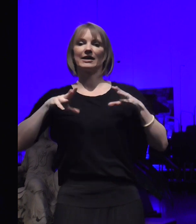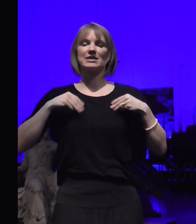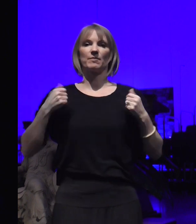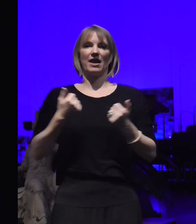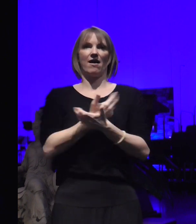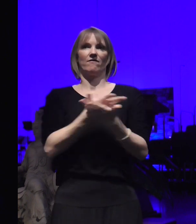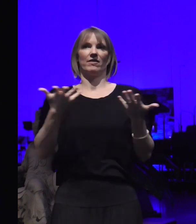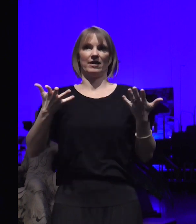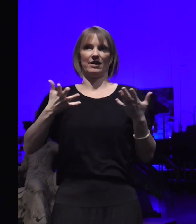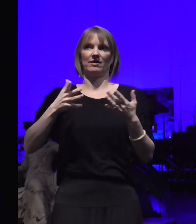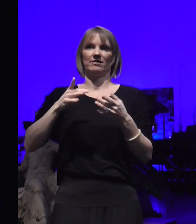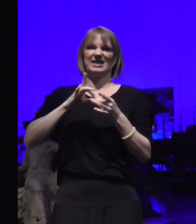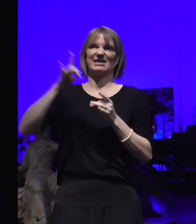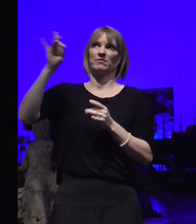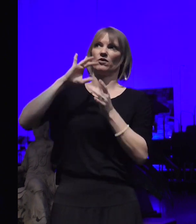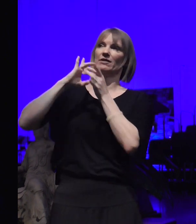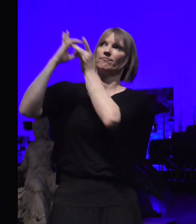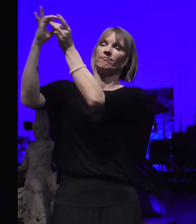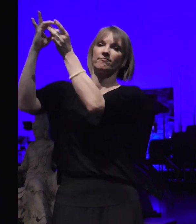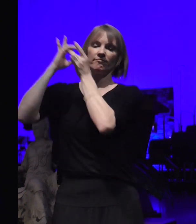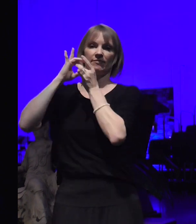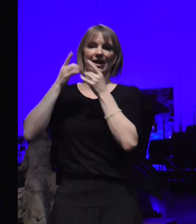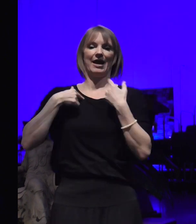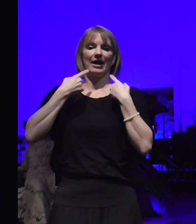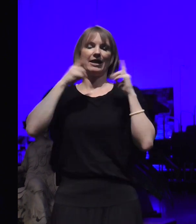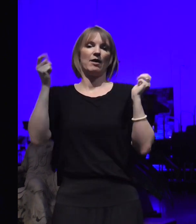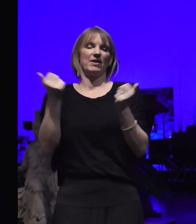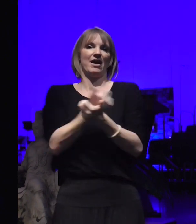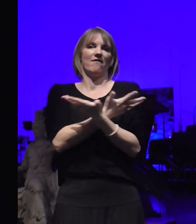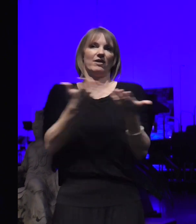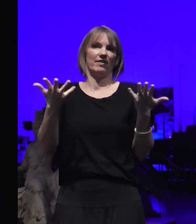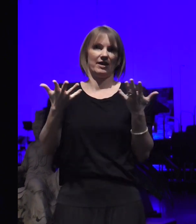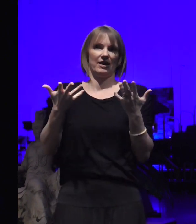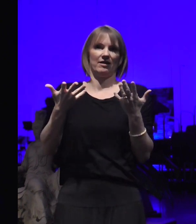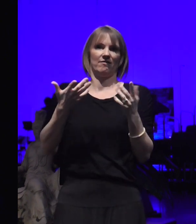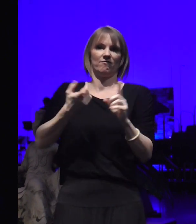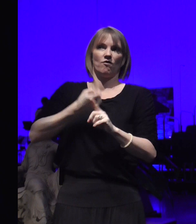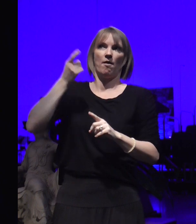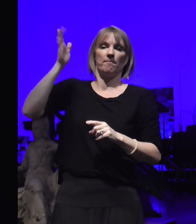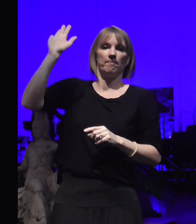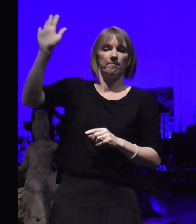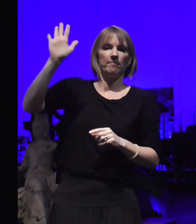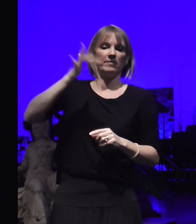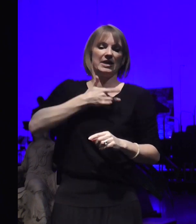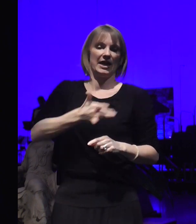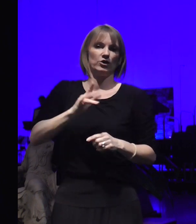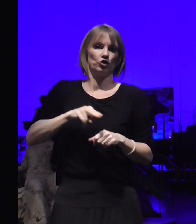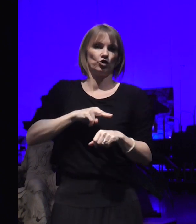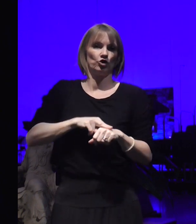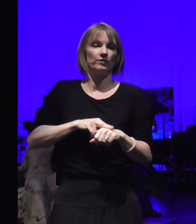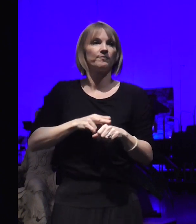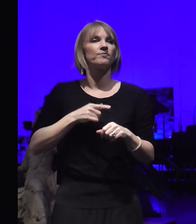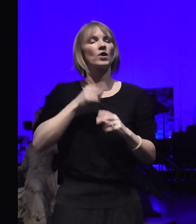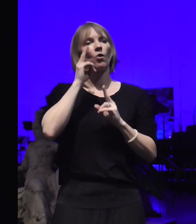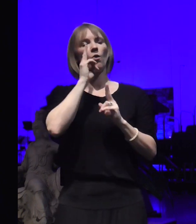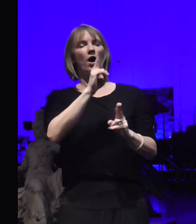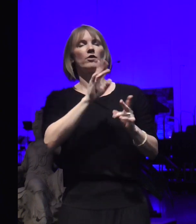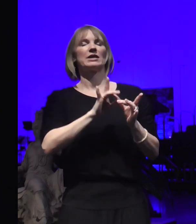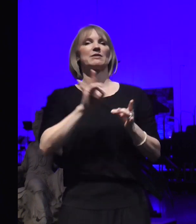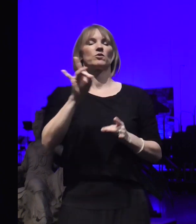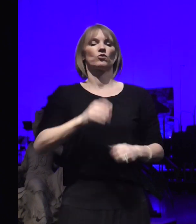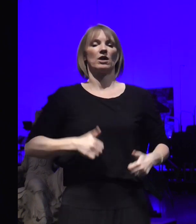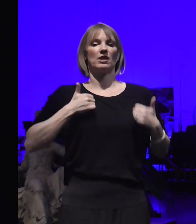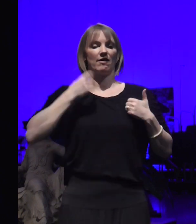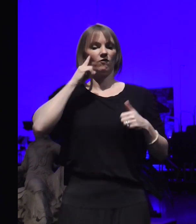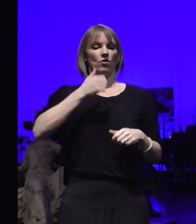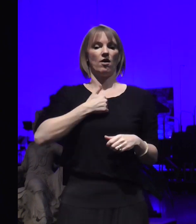to the Spirit. I claim everything that partakes of its nature. So honoring this spiritual life for